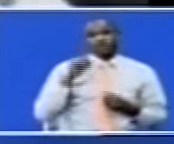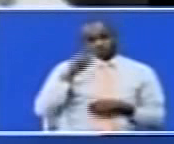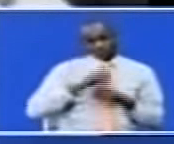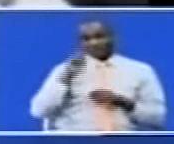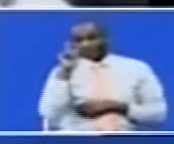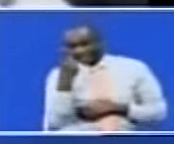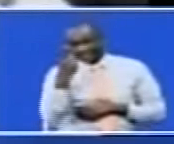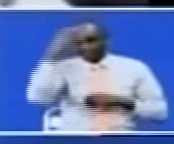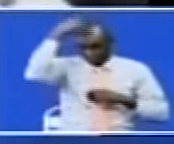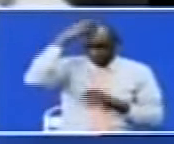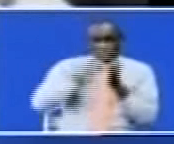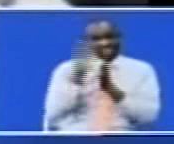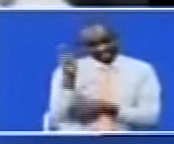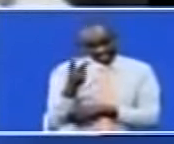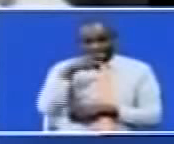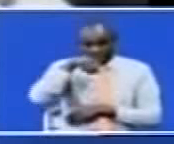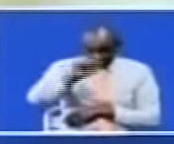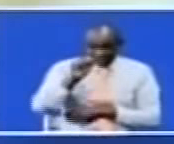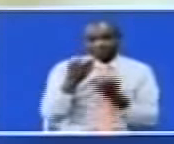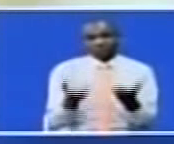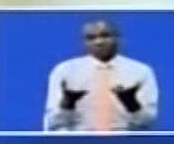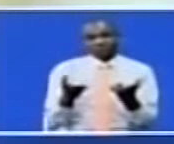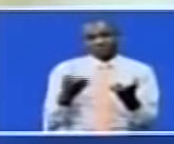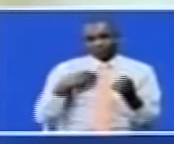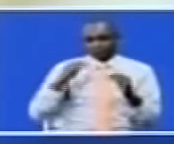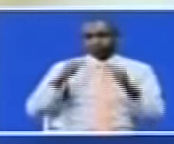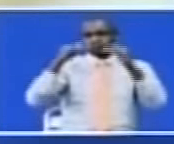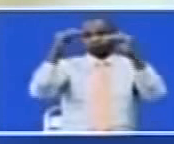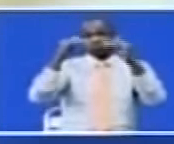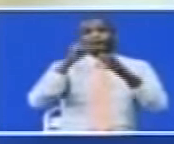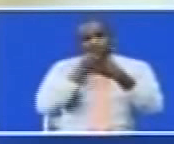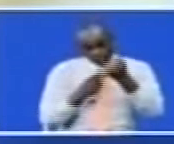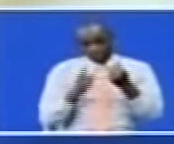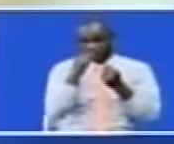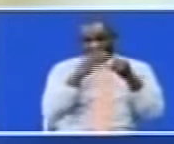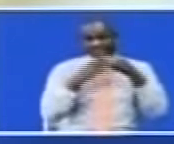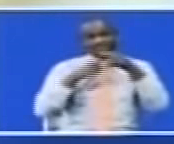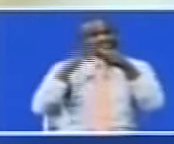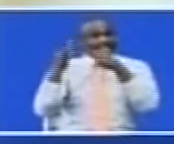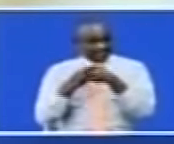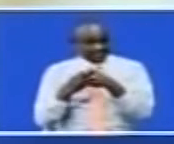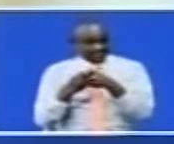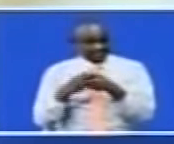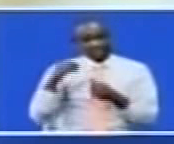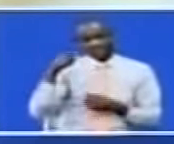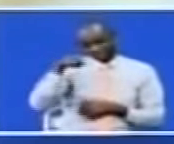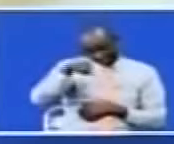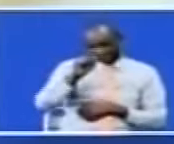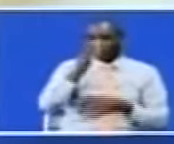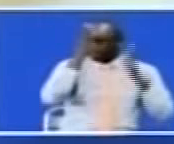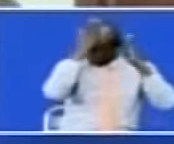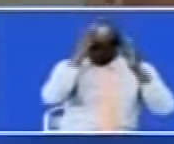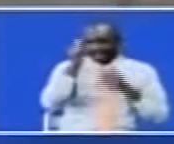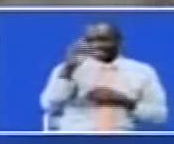and John Paul II ascended in succession to the papacy, both in 1978. George Michumo, the bishop of